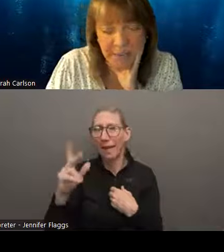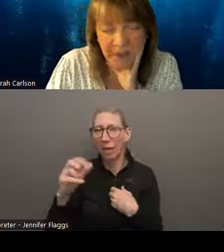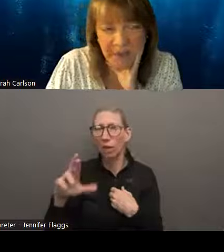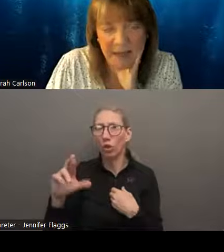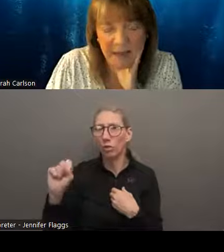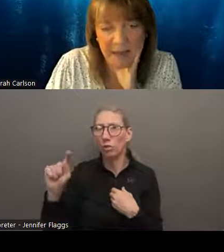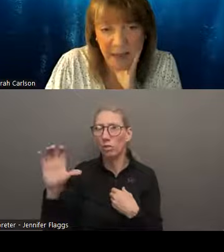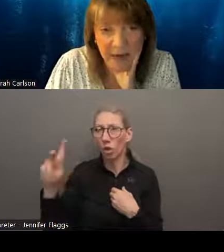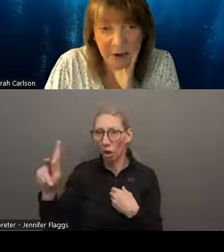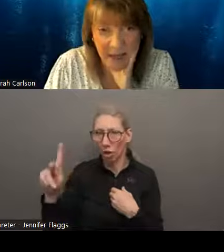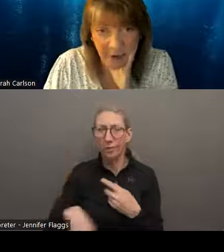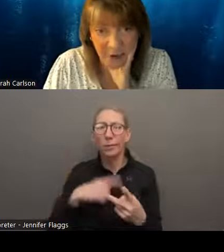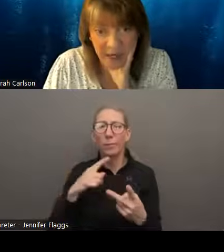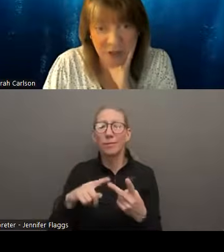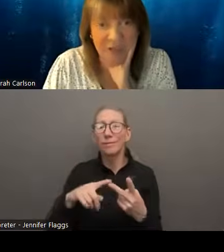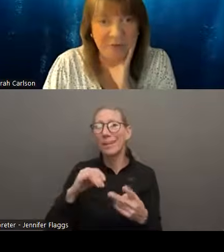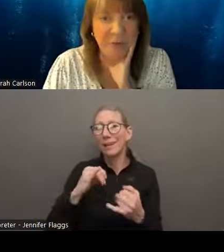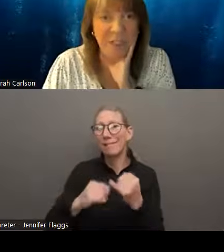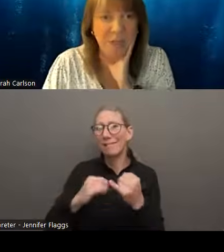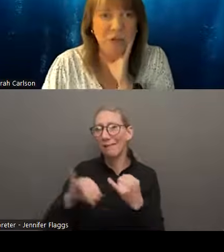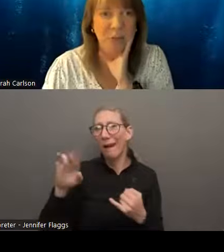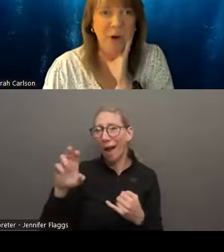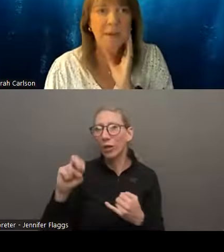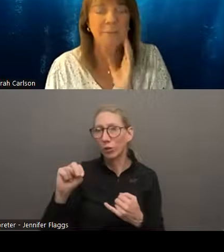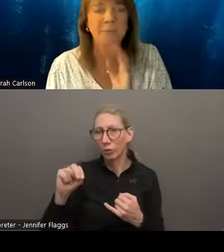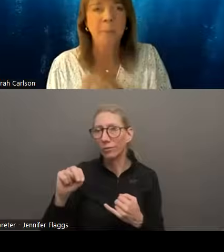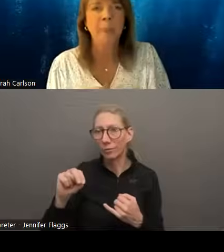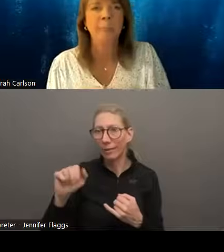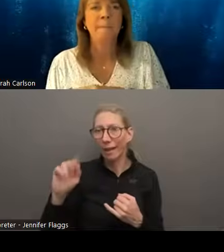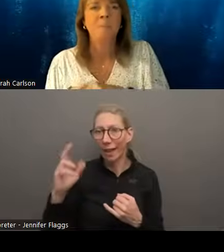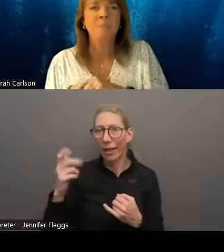an iron anchor, actually, from the same shipwreck.